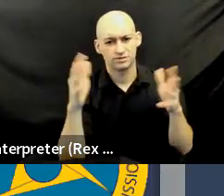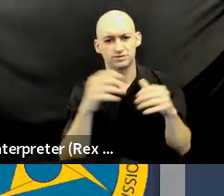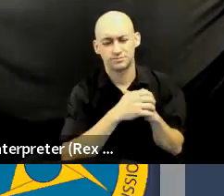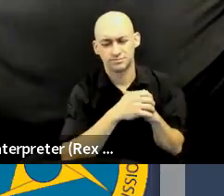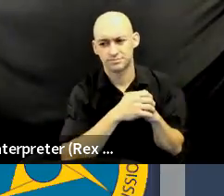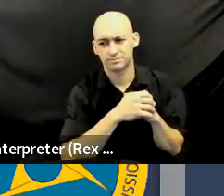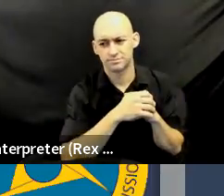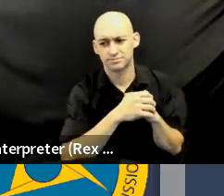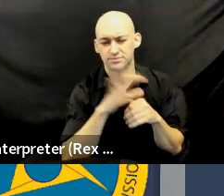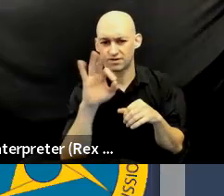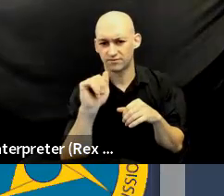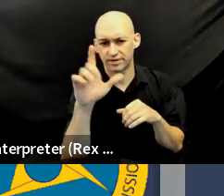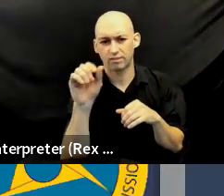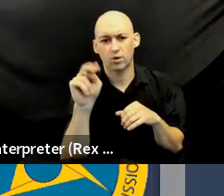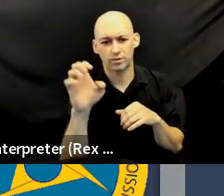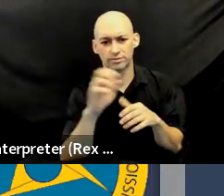Falcone?